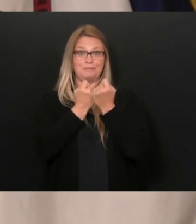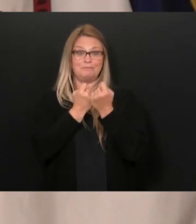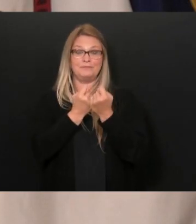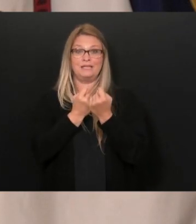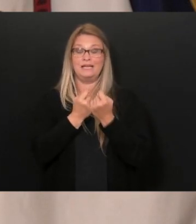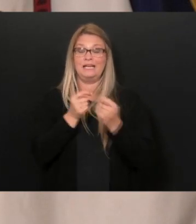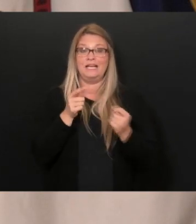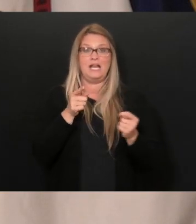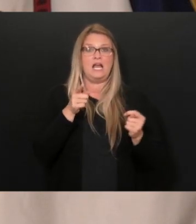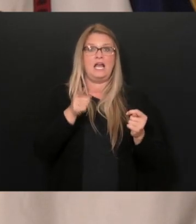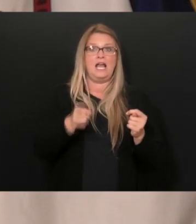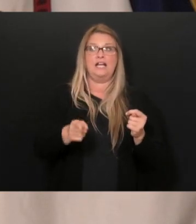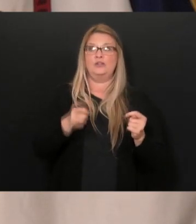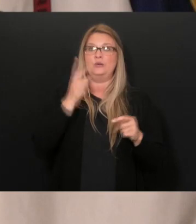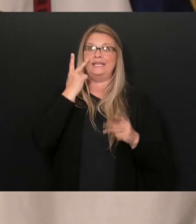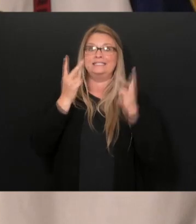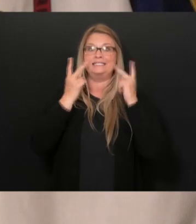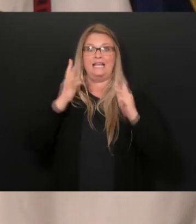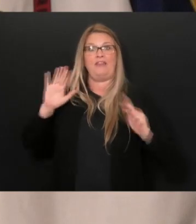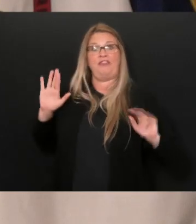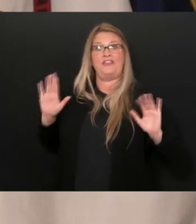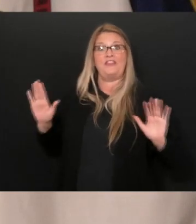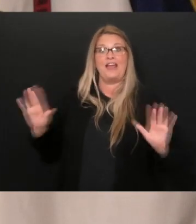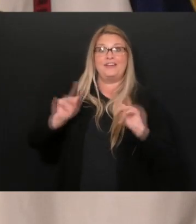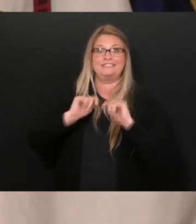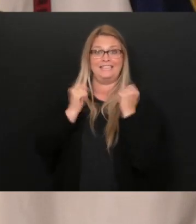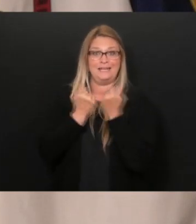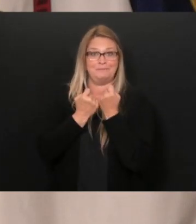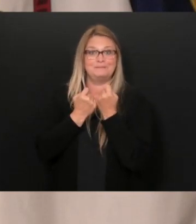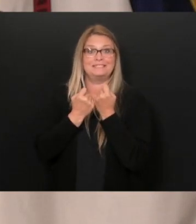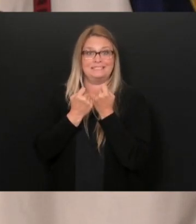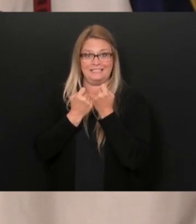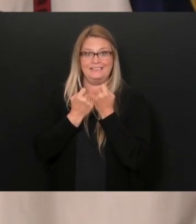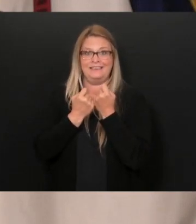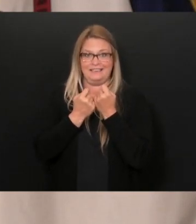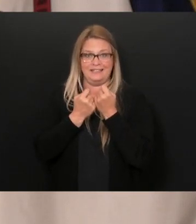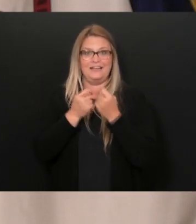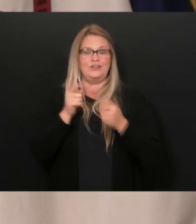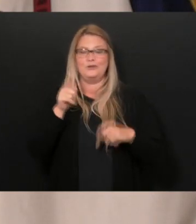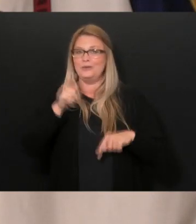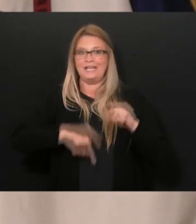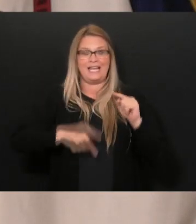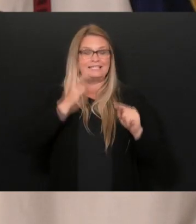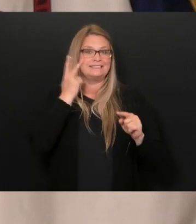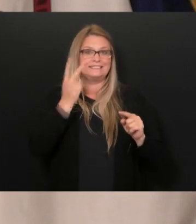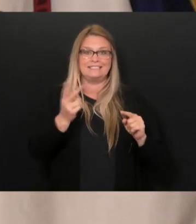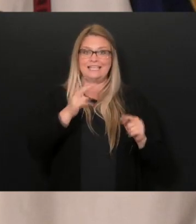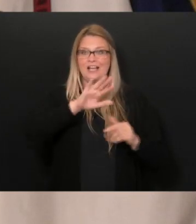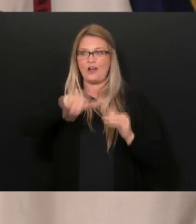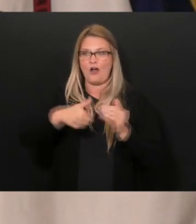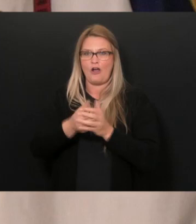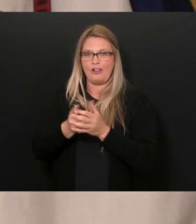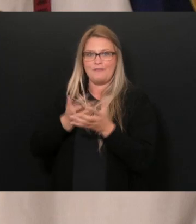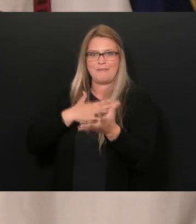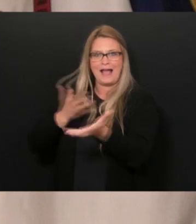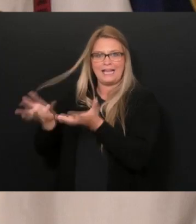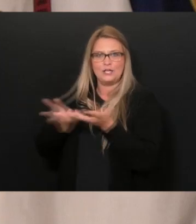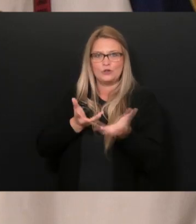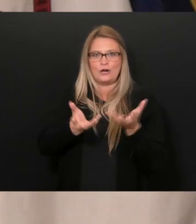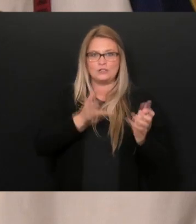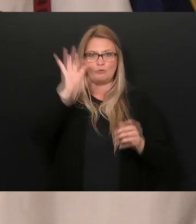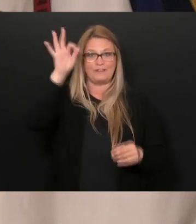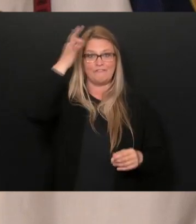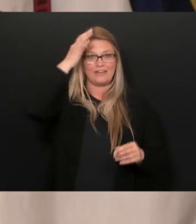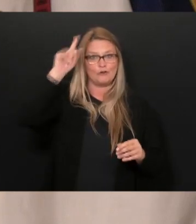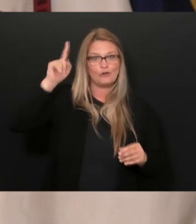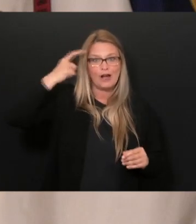all of their disciples that are out in all kinds of different areas. You can't see, you know, all of our interactions with the federal government.